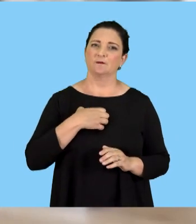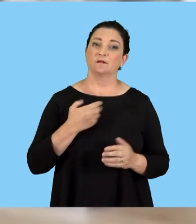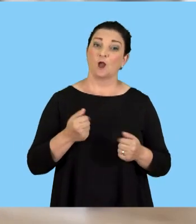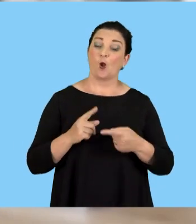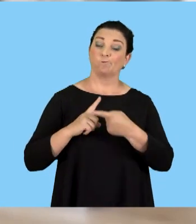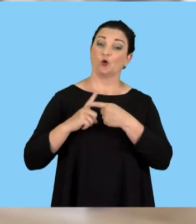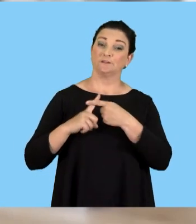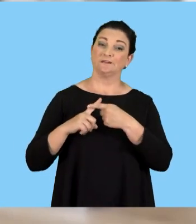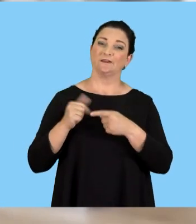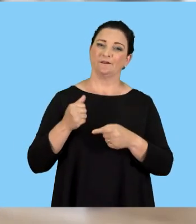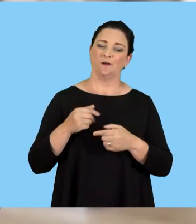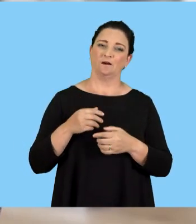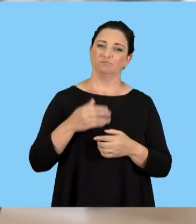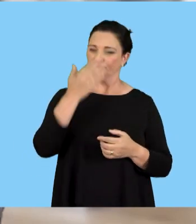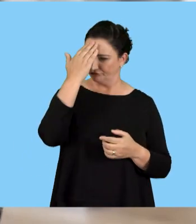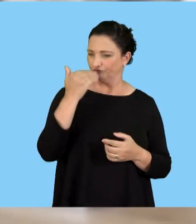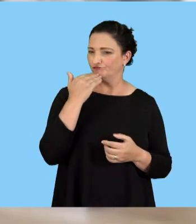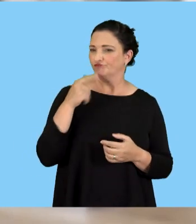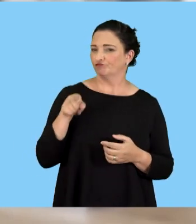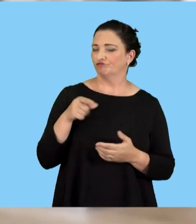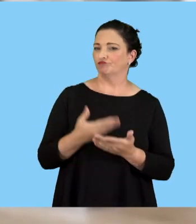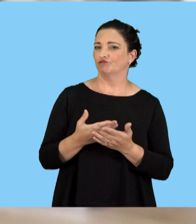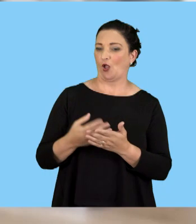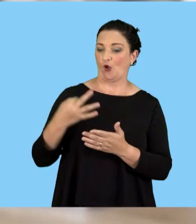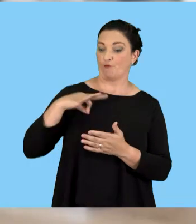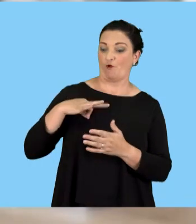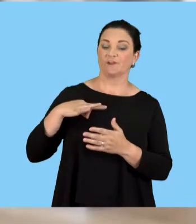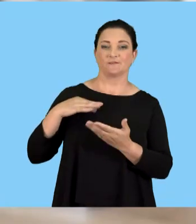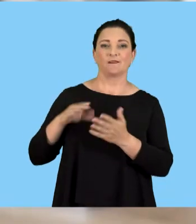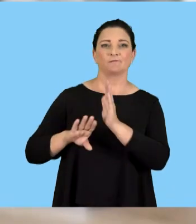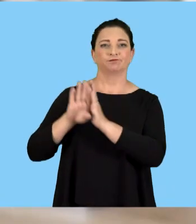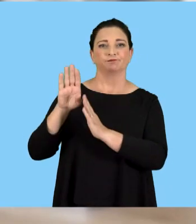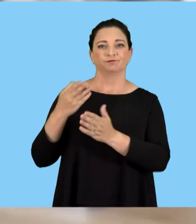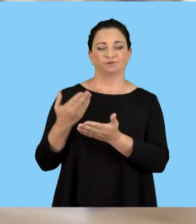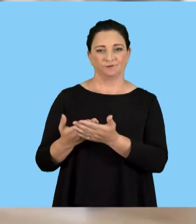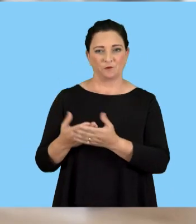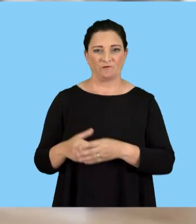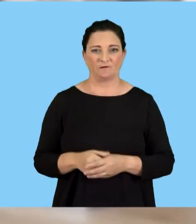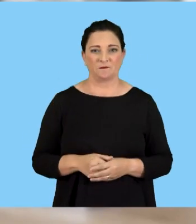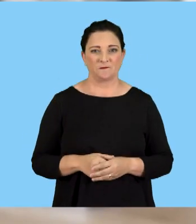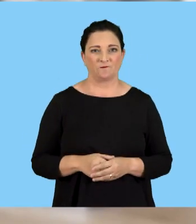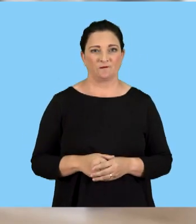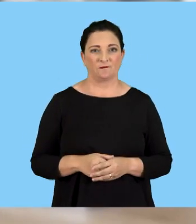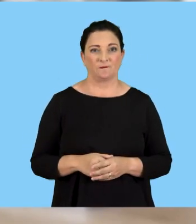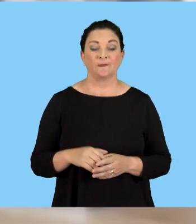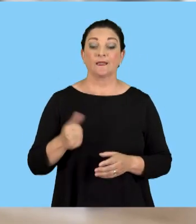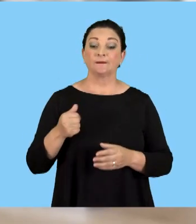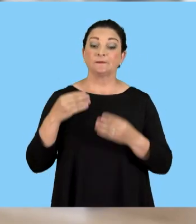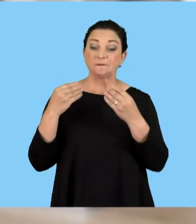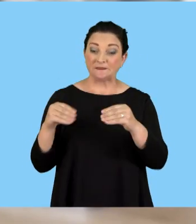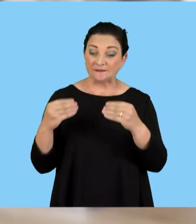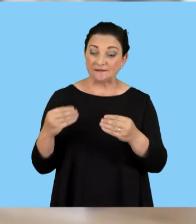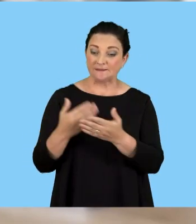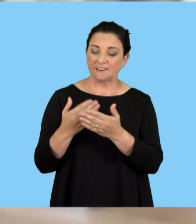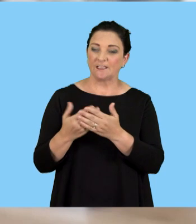will maintain a positive image, and that can increase the profit because consumers would be attracted, which will also lead